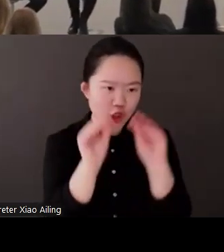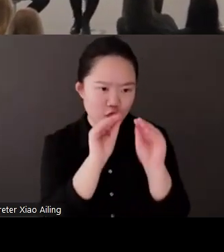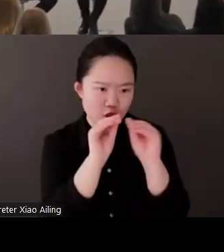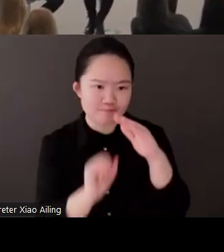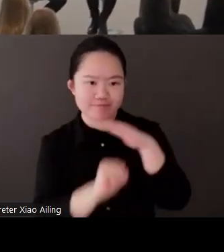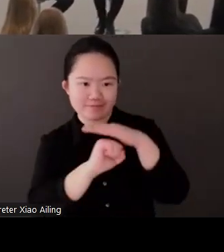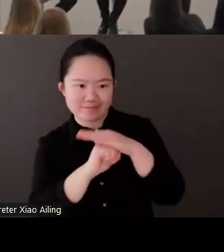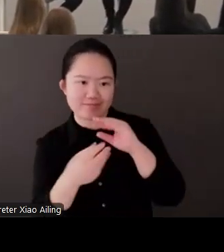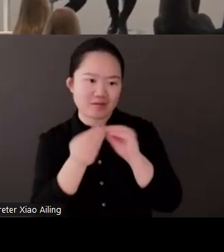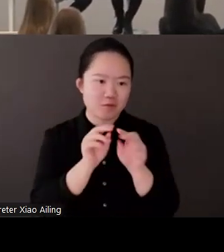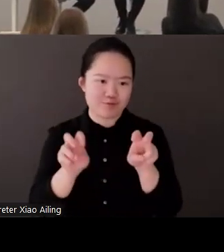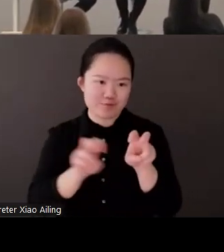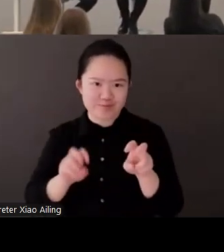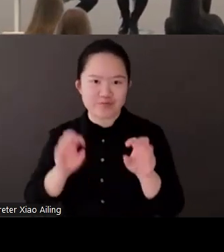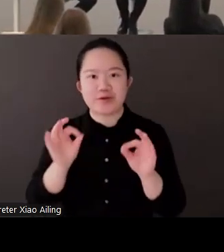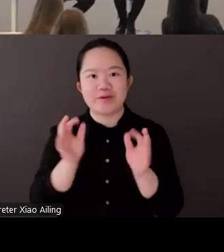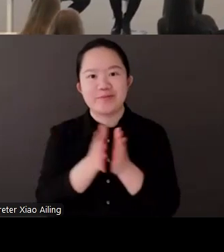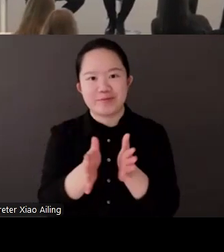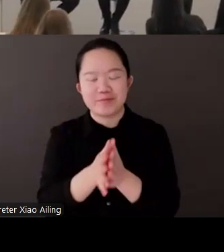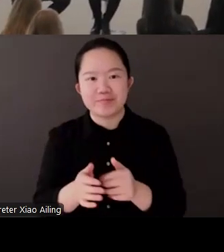for your organization to become an organizational member?